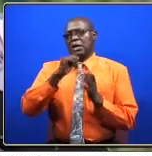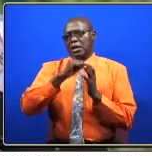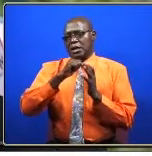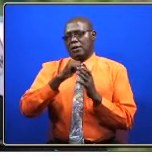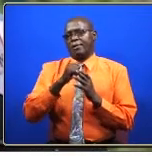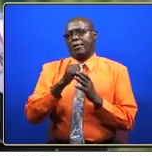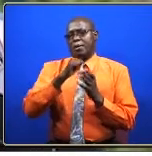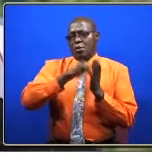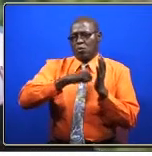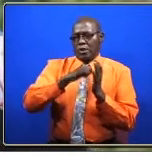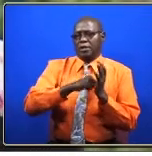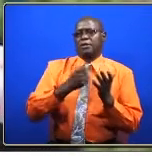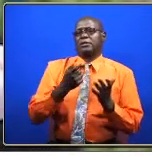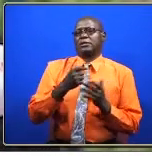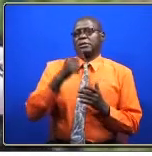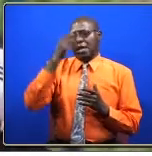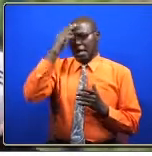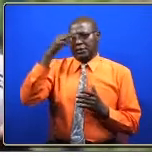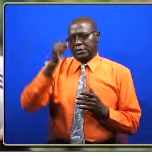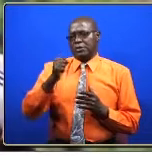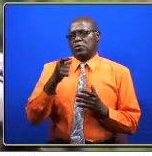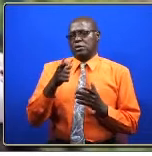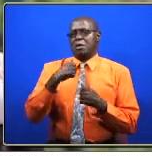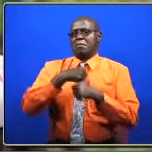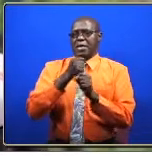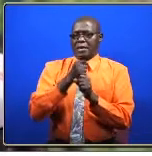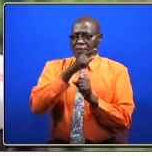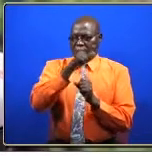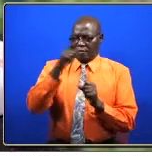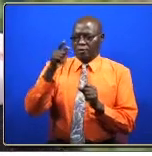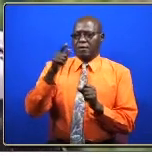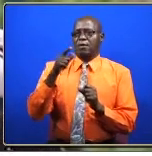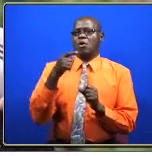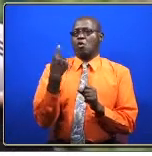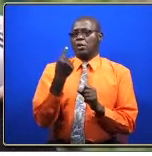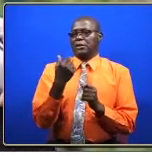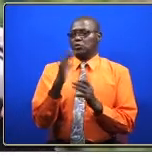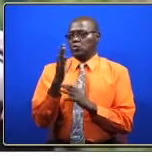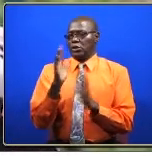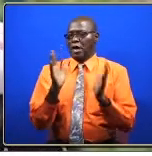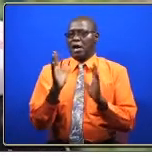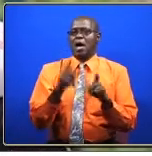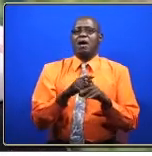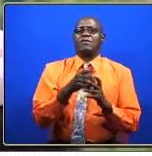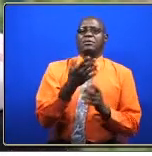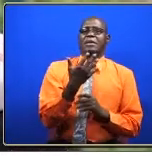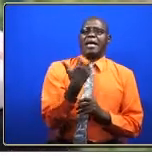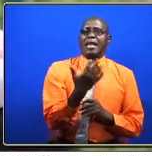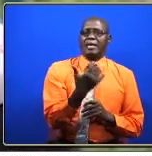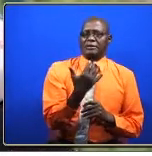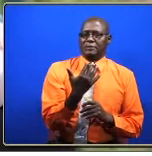those places where charcoal traditionally is being made. And not only trees, we are also doing grass seed balls, because for many